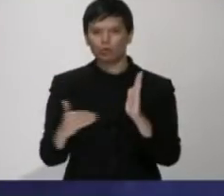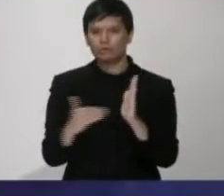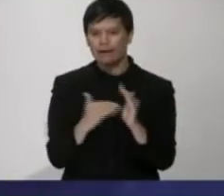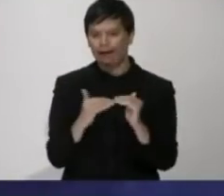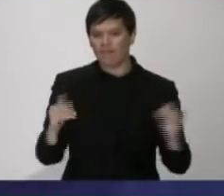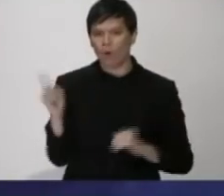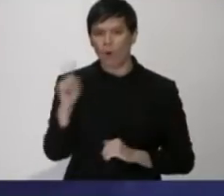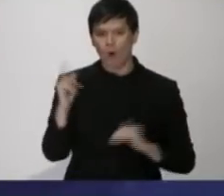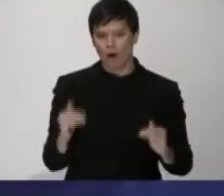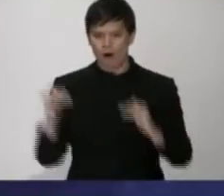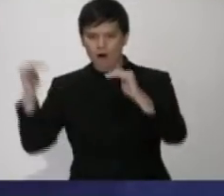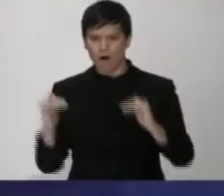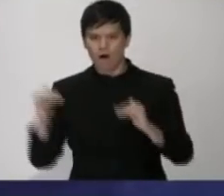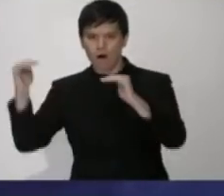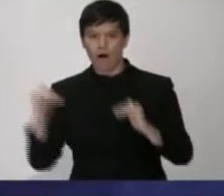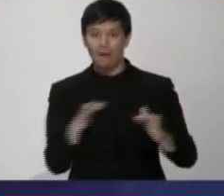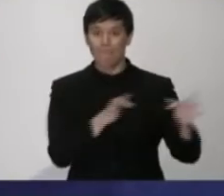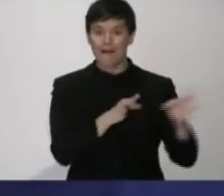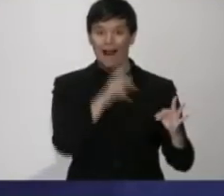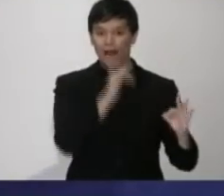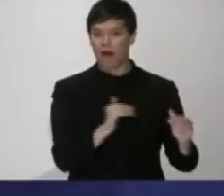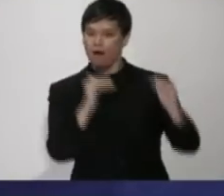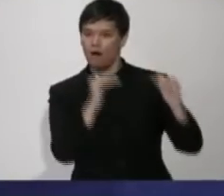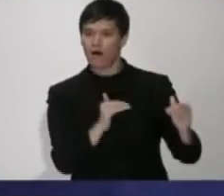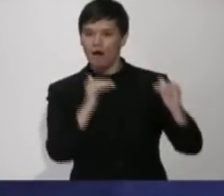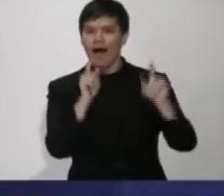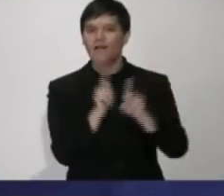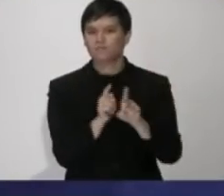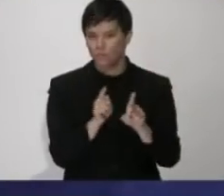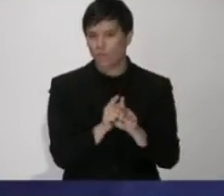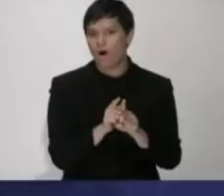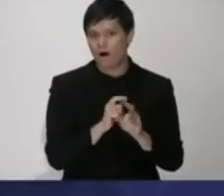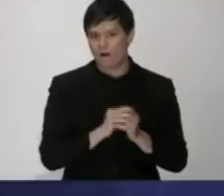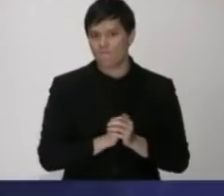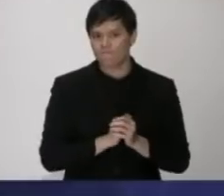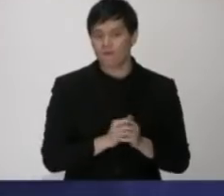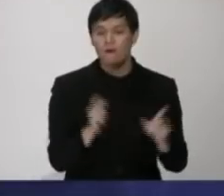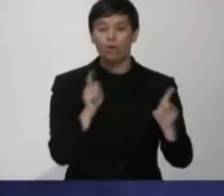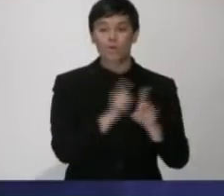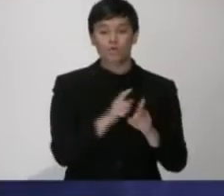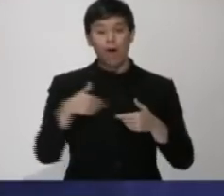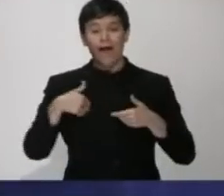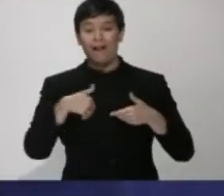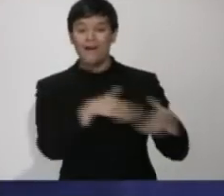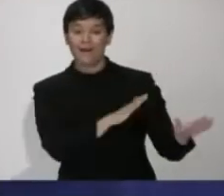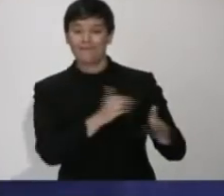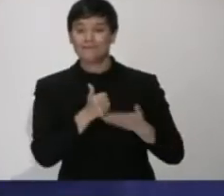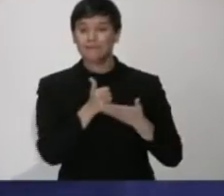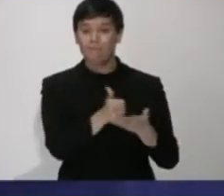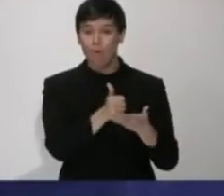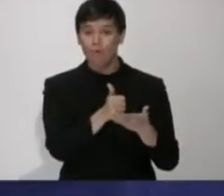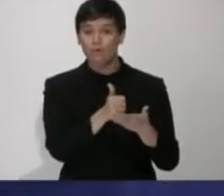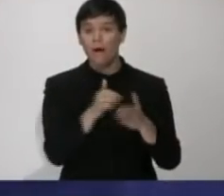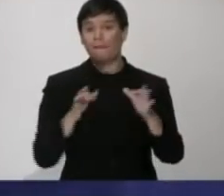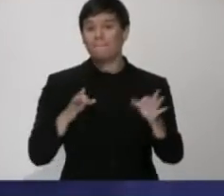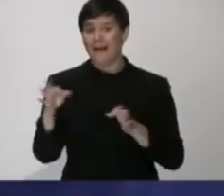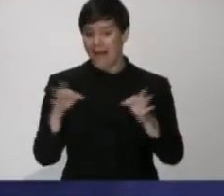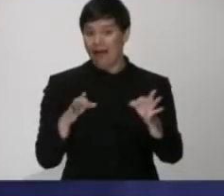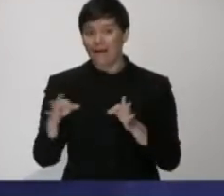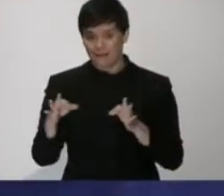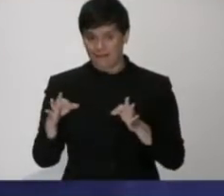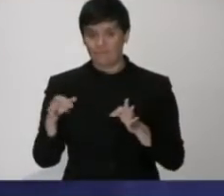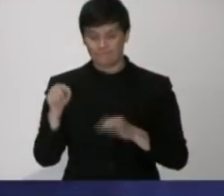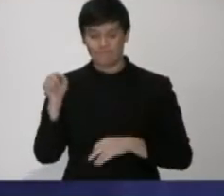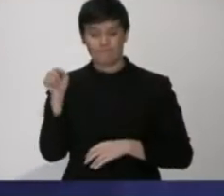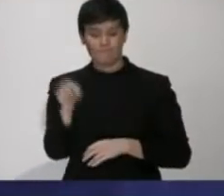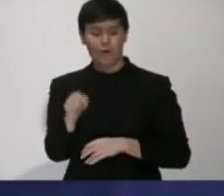communicated. This work will include looking at other existing schemes to see if they are still fit for purpose. Secondly, we have also